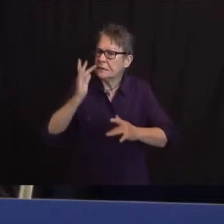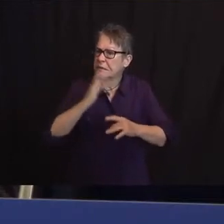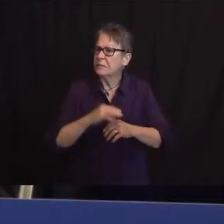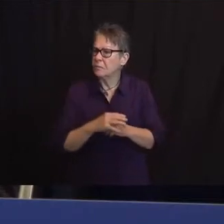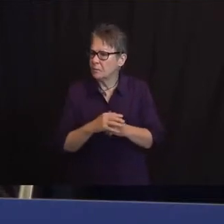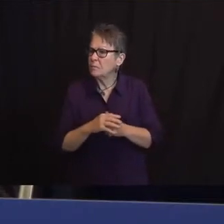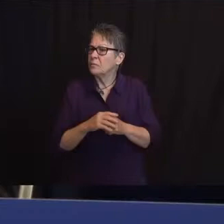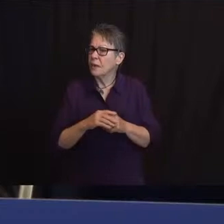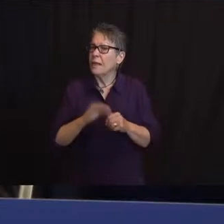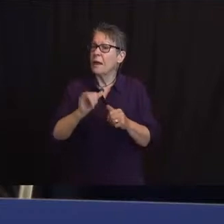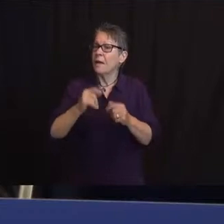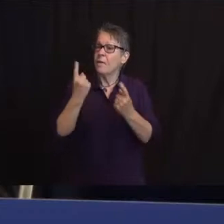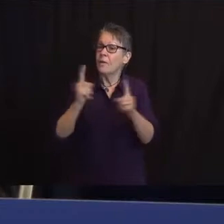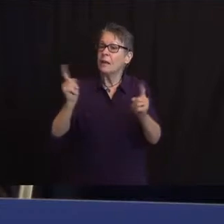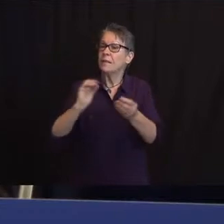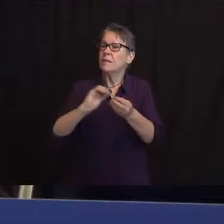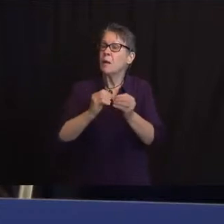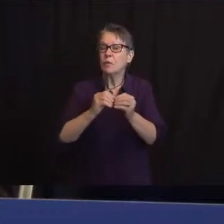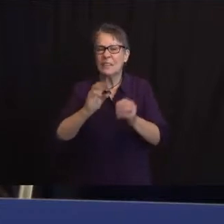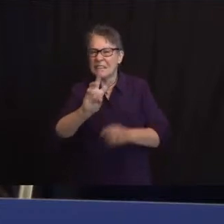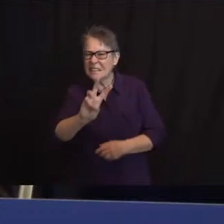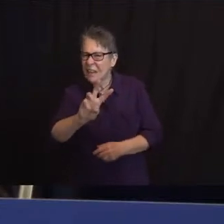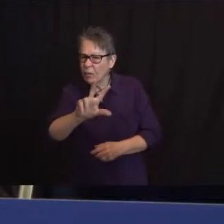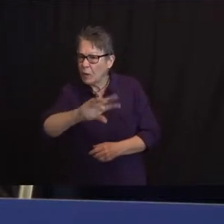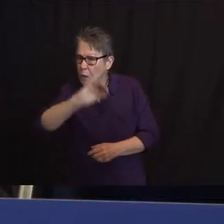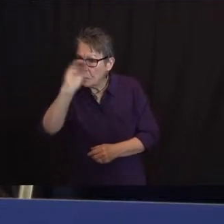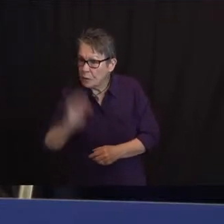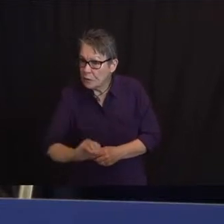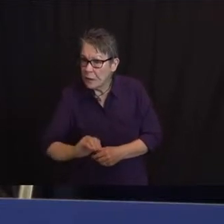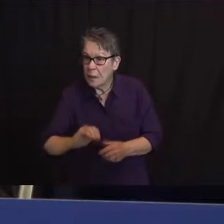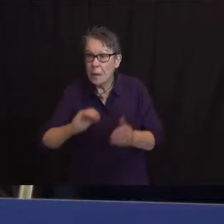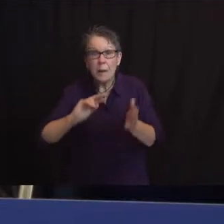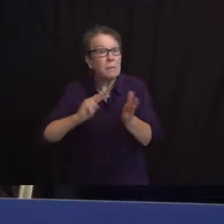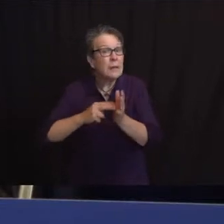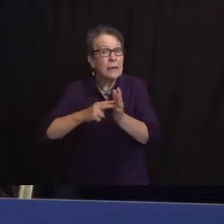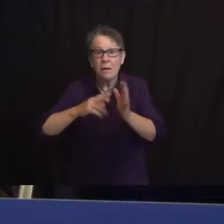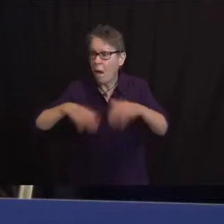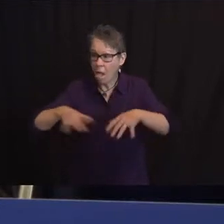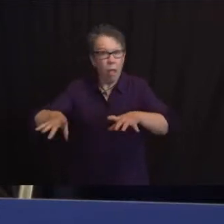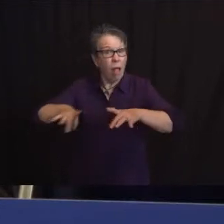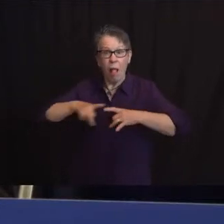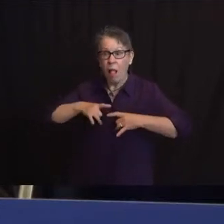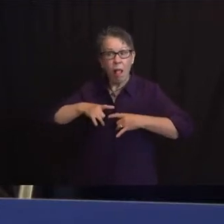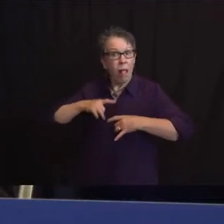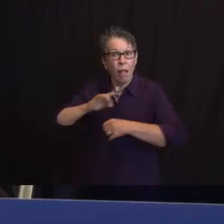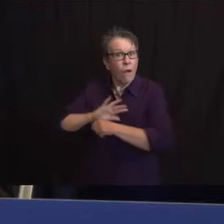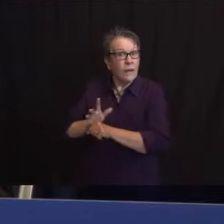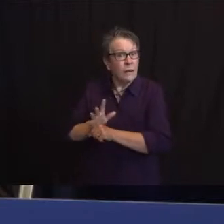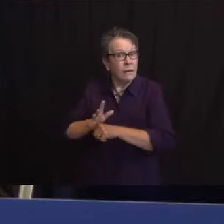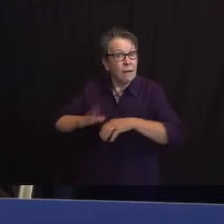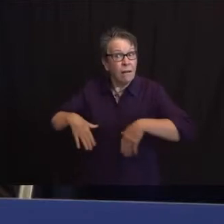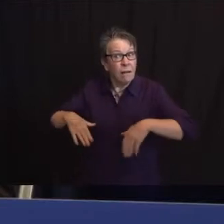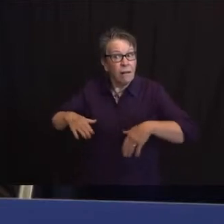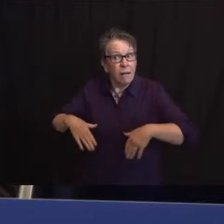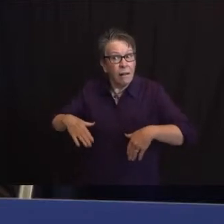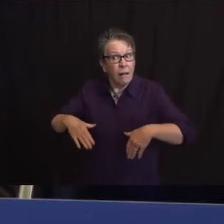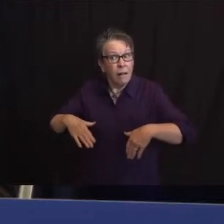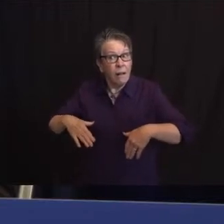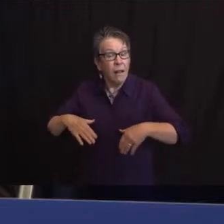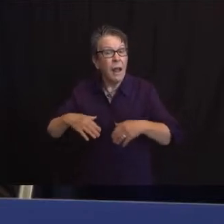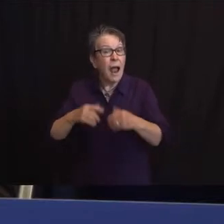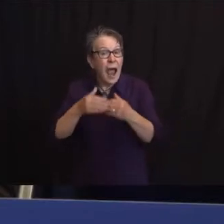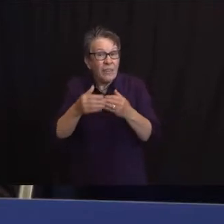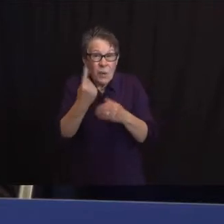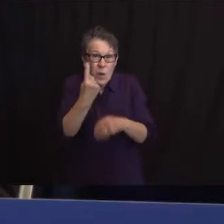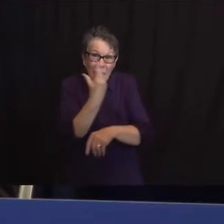of 63% against infection among facility residents after the first dose. This